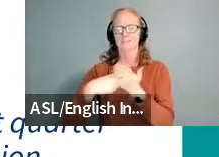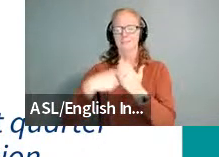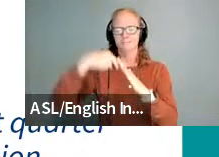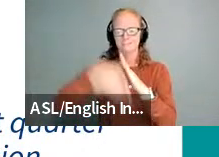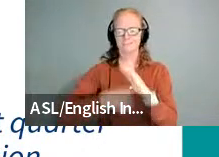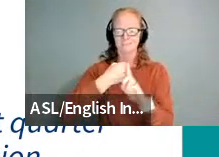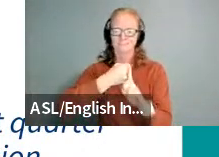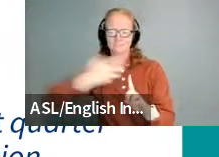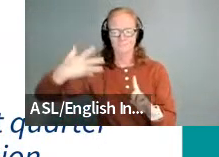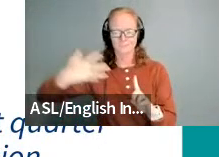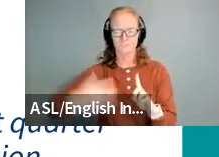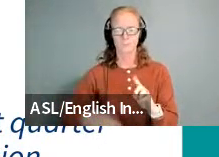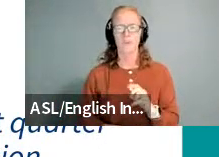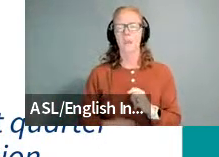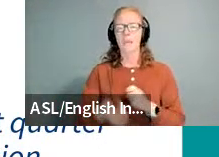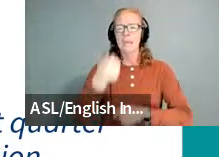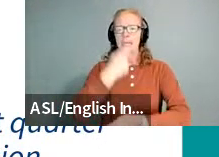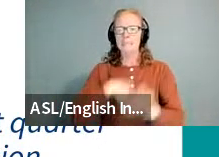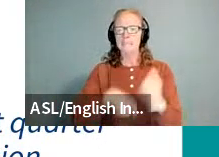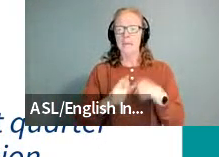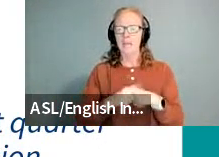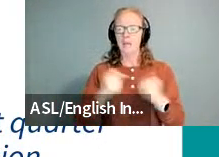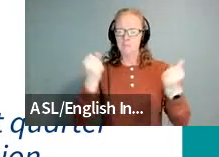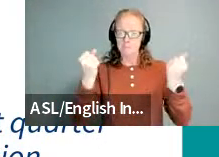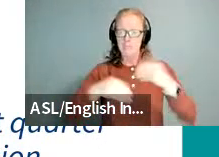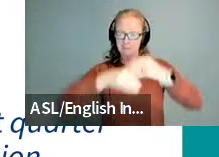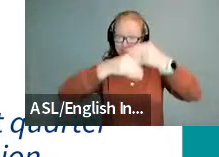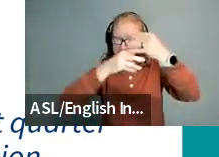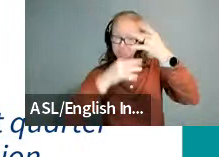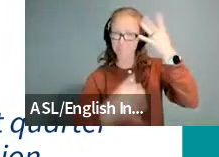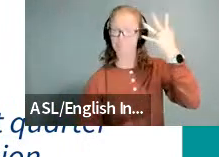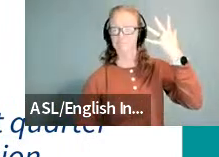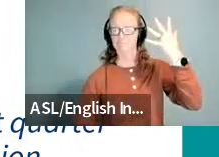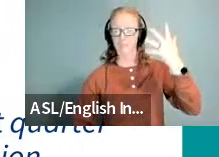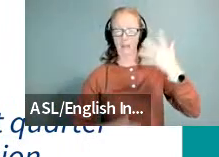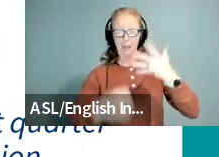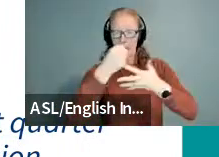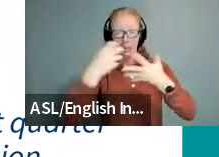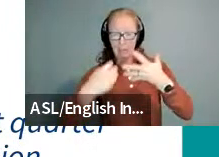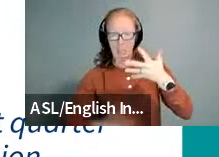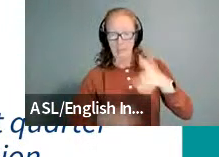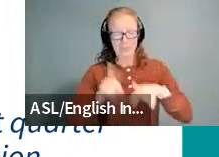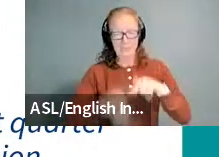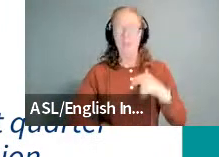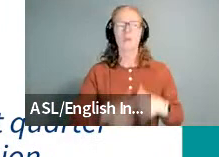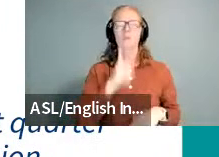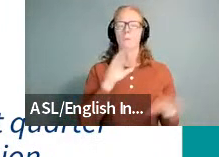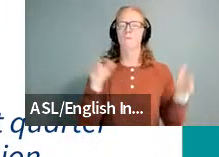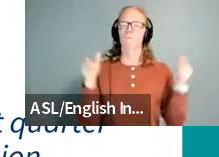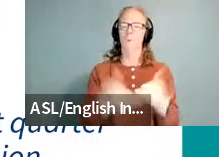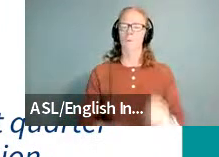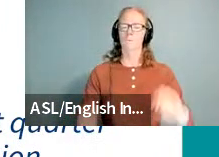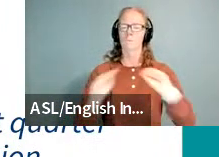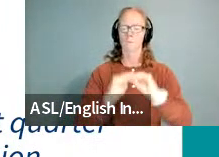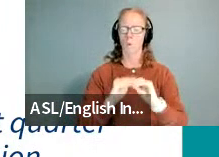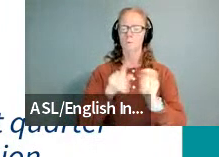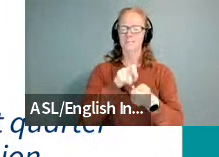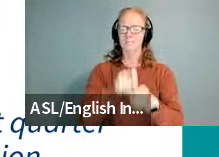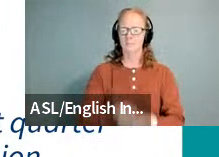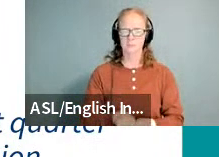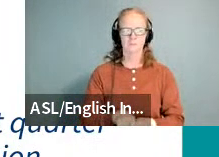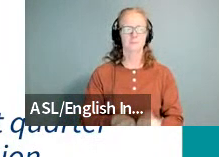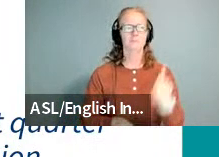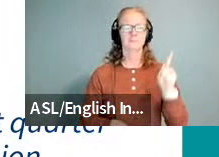instead of trying to pack our meetings with too many topics. We're going to try and focus. So in